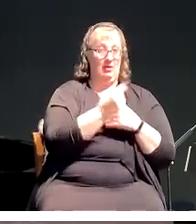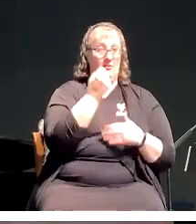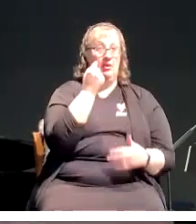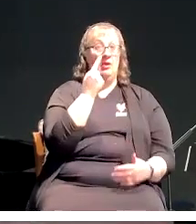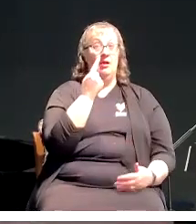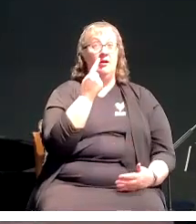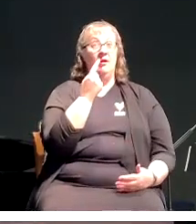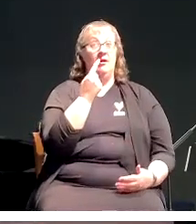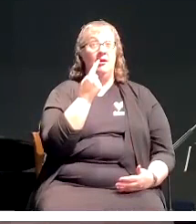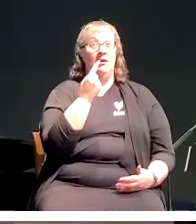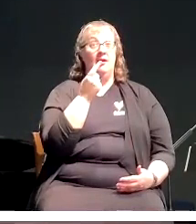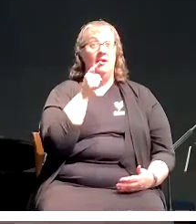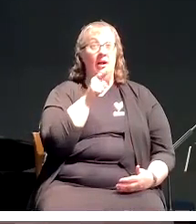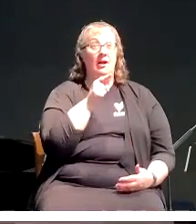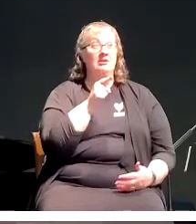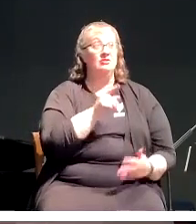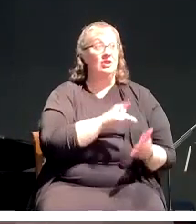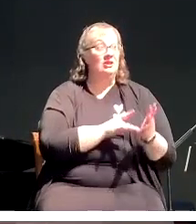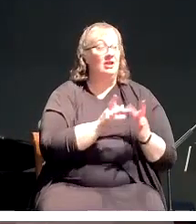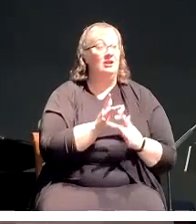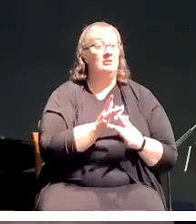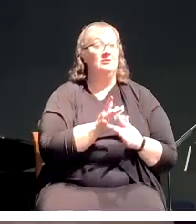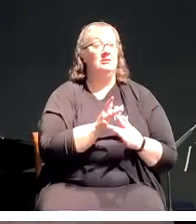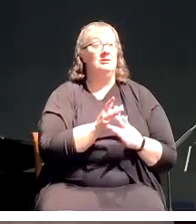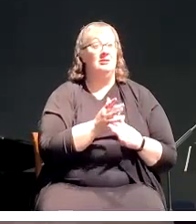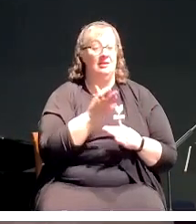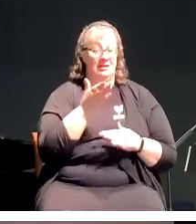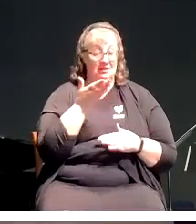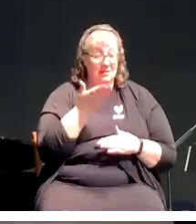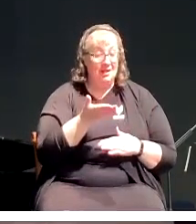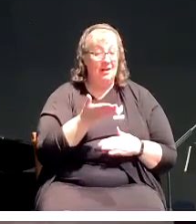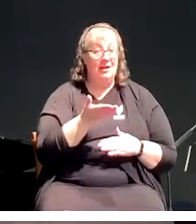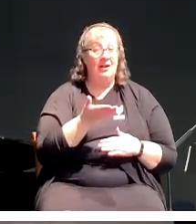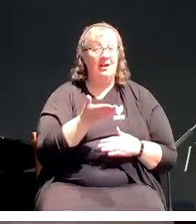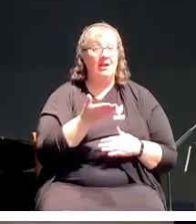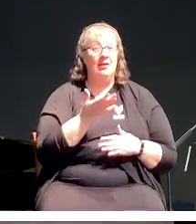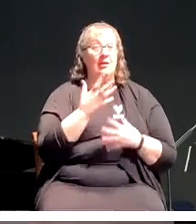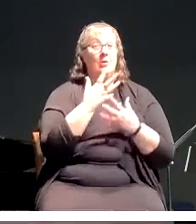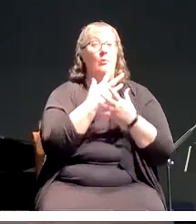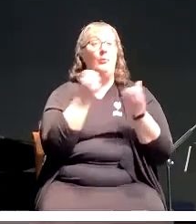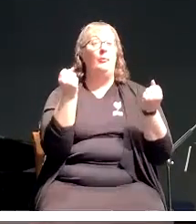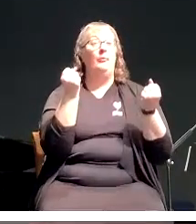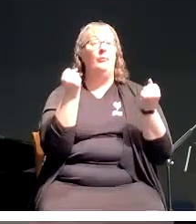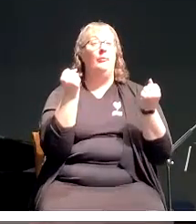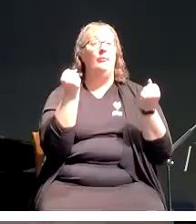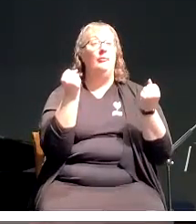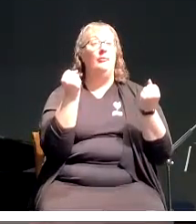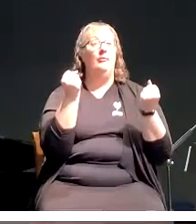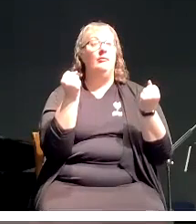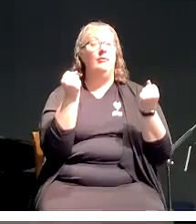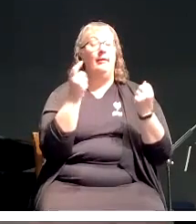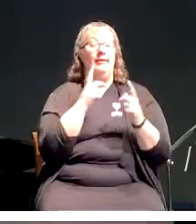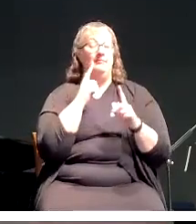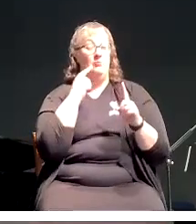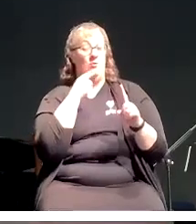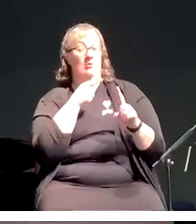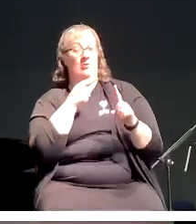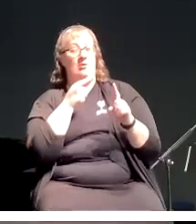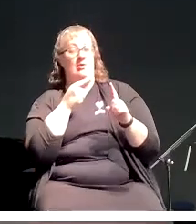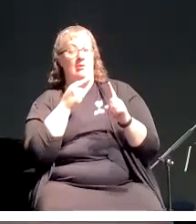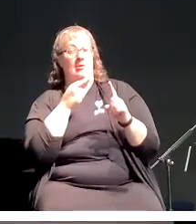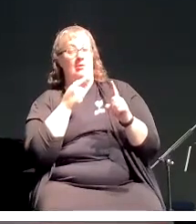realize, that's him. He's there. But then he was gone. At this point,